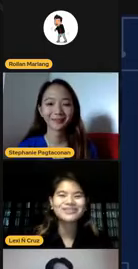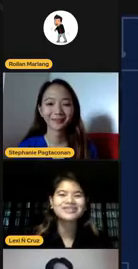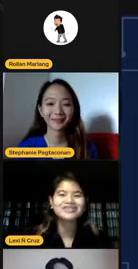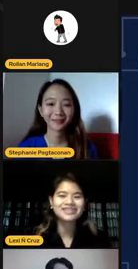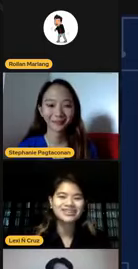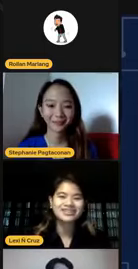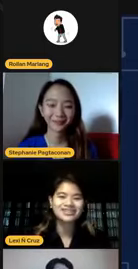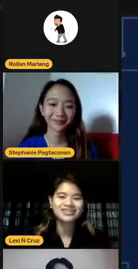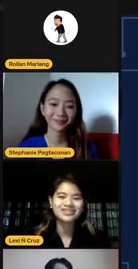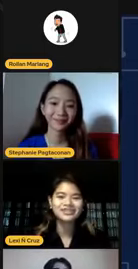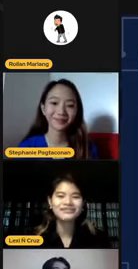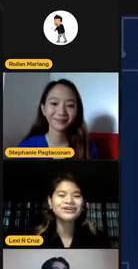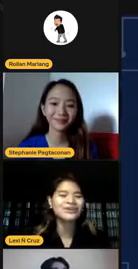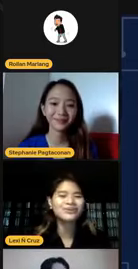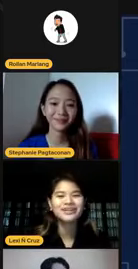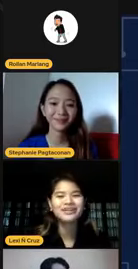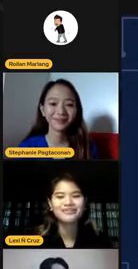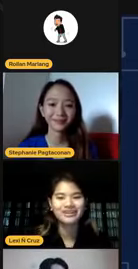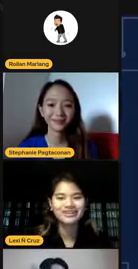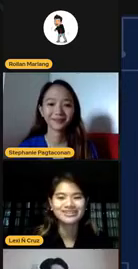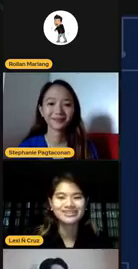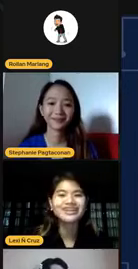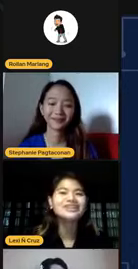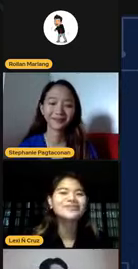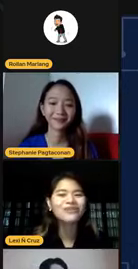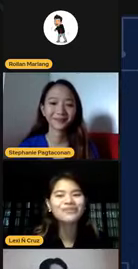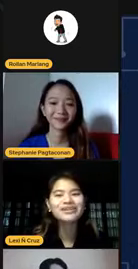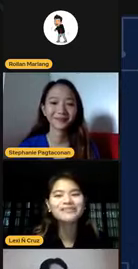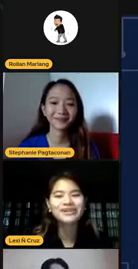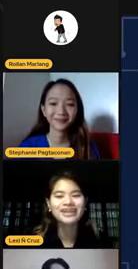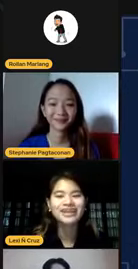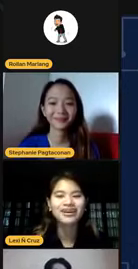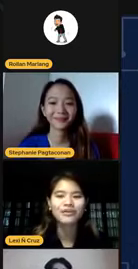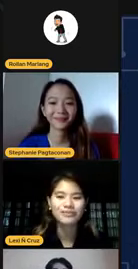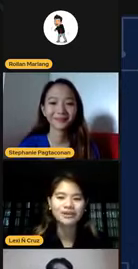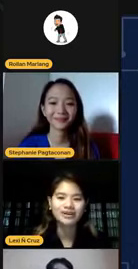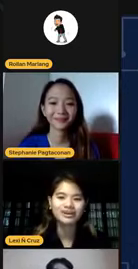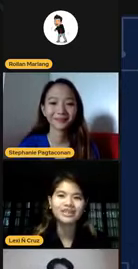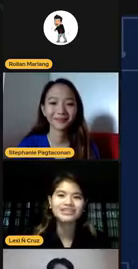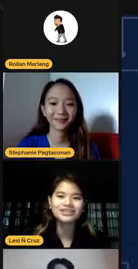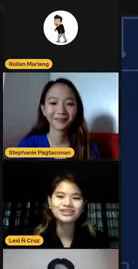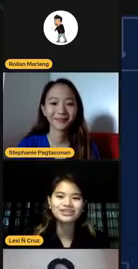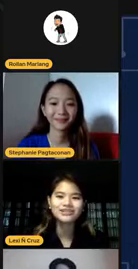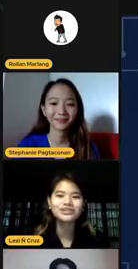Thank you so much, Sir Christian, for your opening remarks. To formally begin our